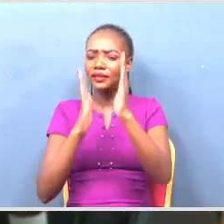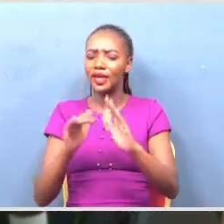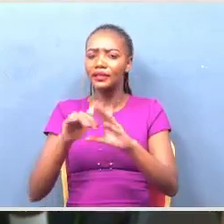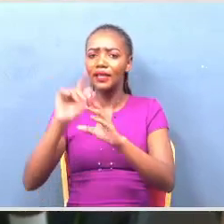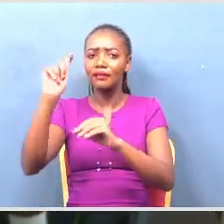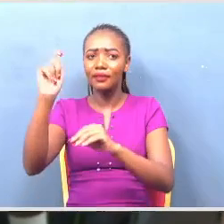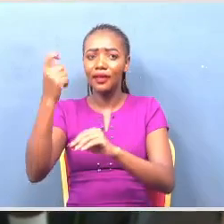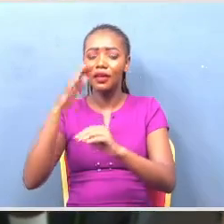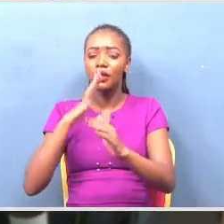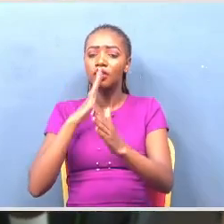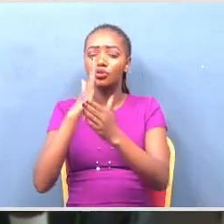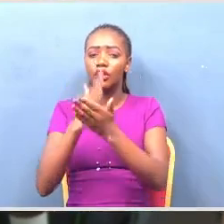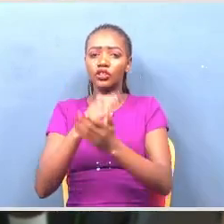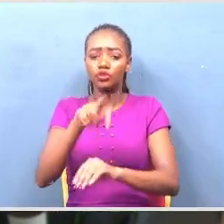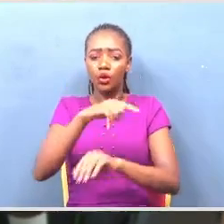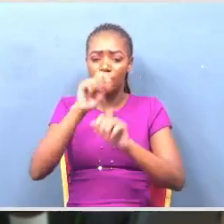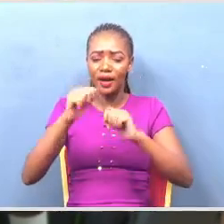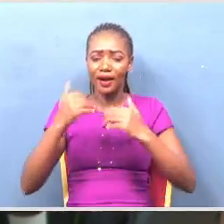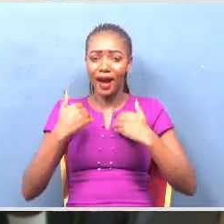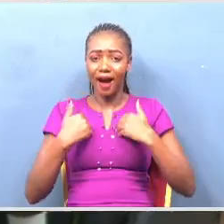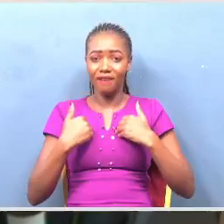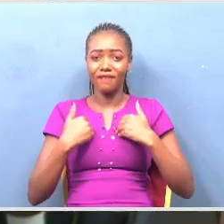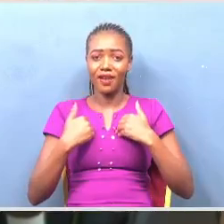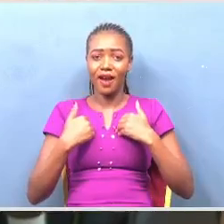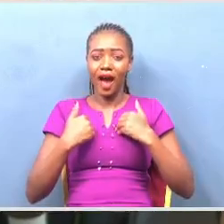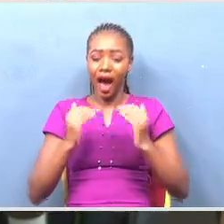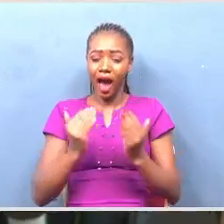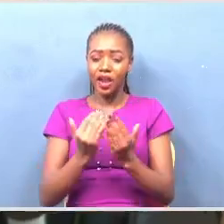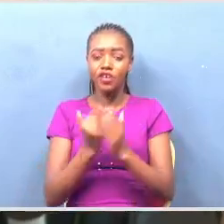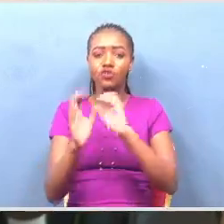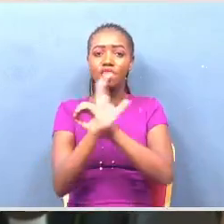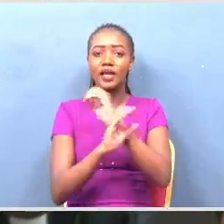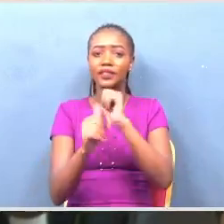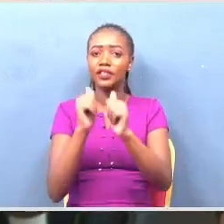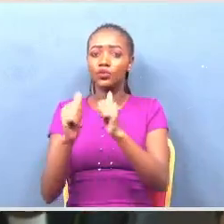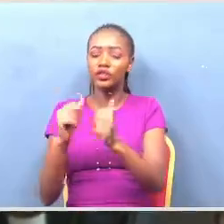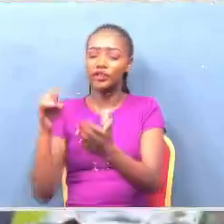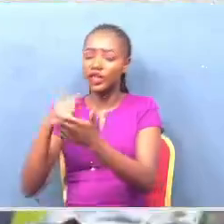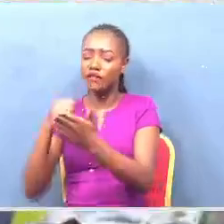so that we can fashion a country that leaves nobody behind.